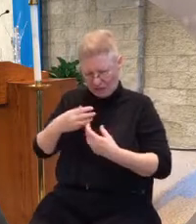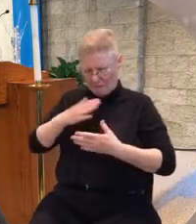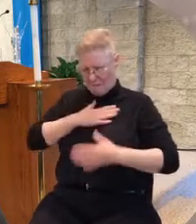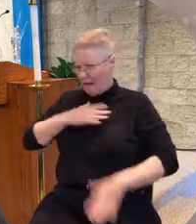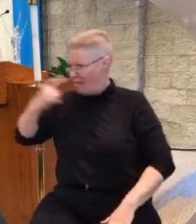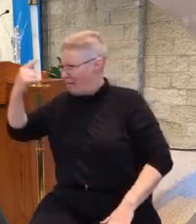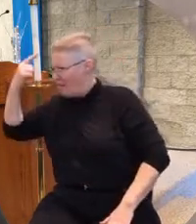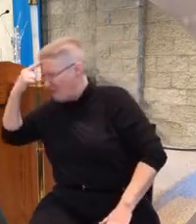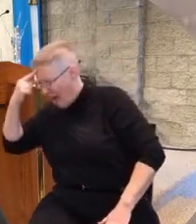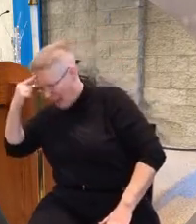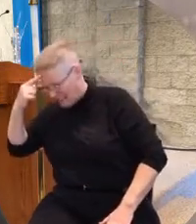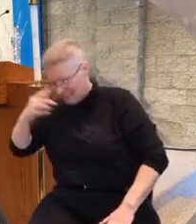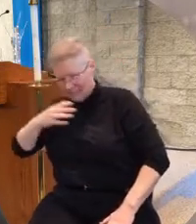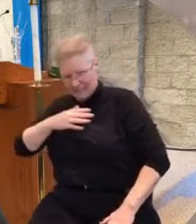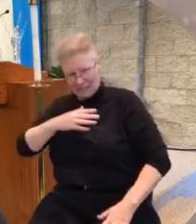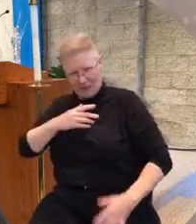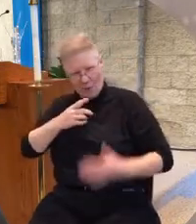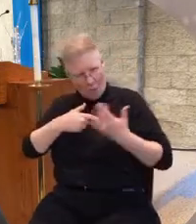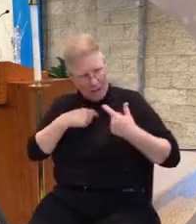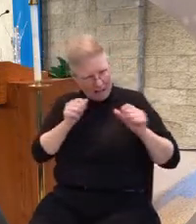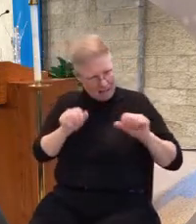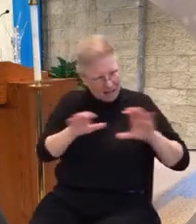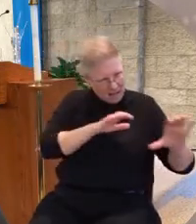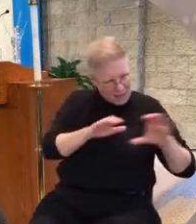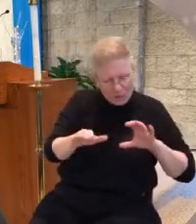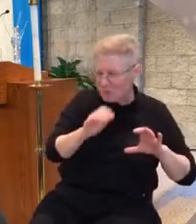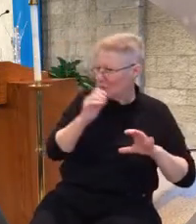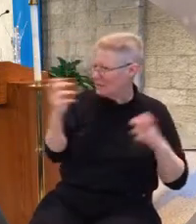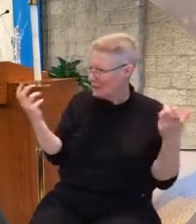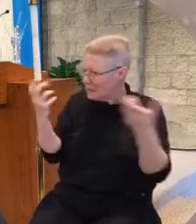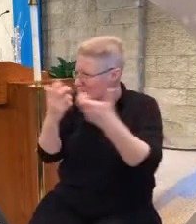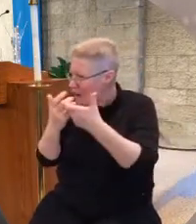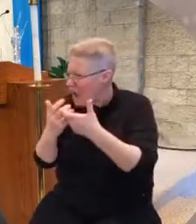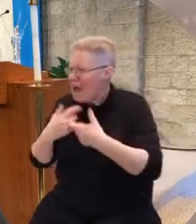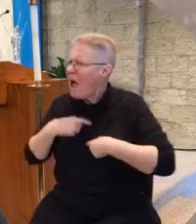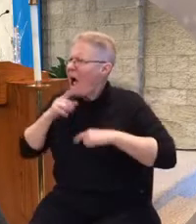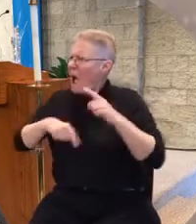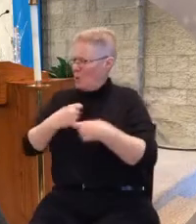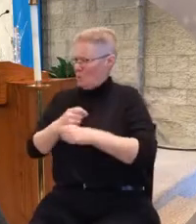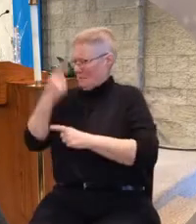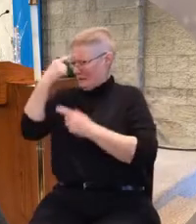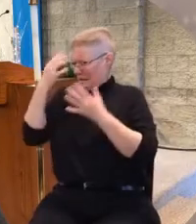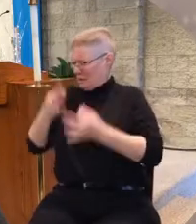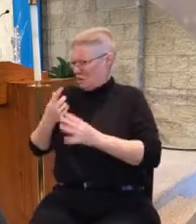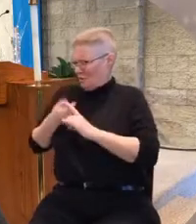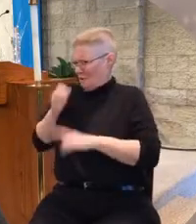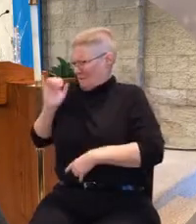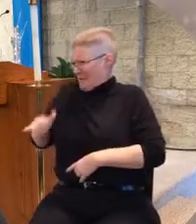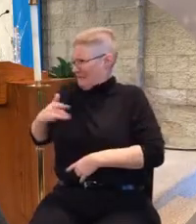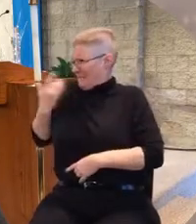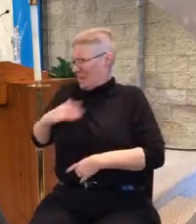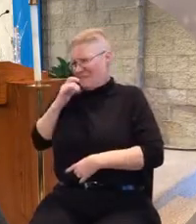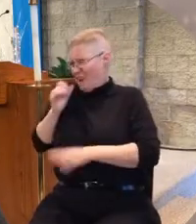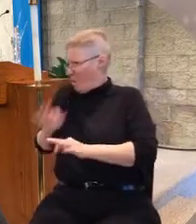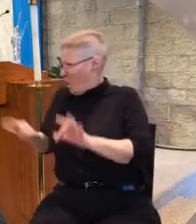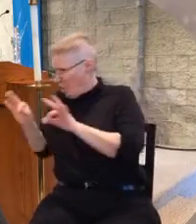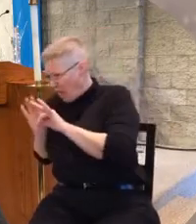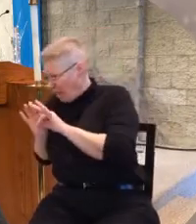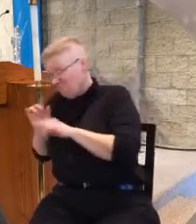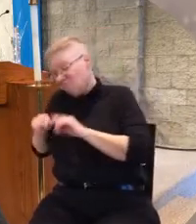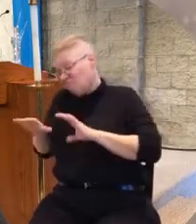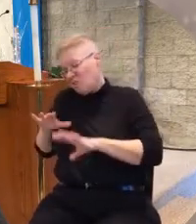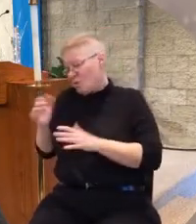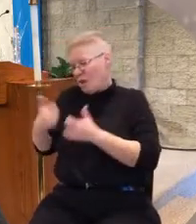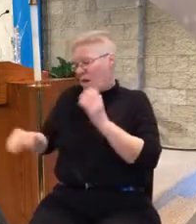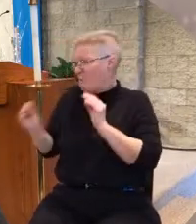make decisions from that place anymore. That is not who I am. I want you to say, I can't do it anymore. I can't make decisions